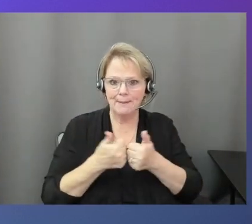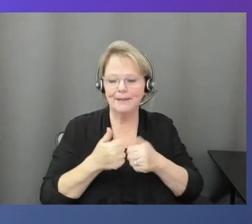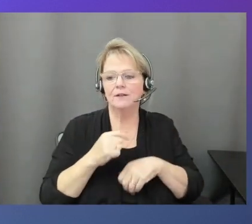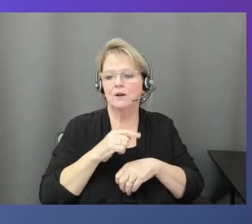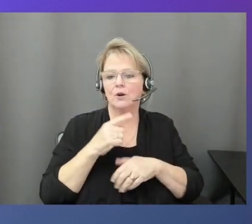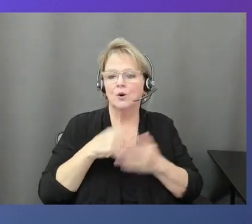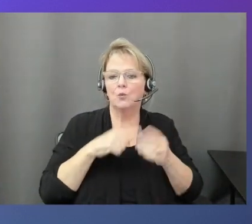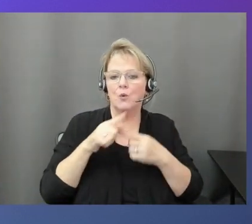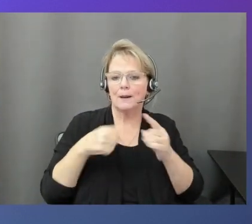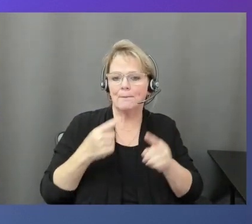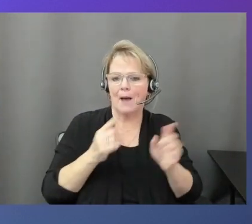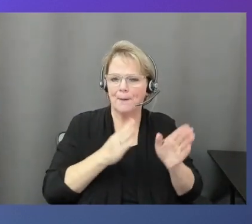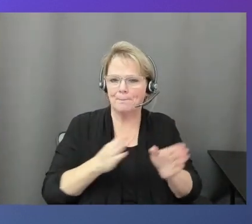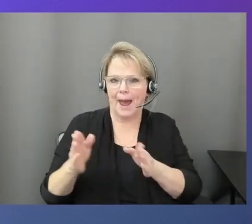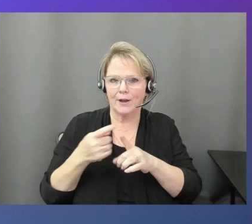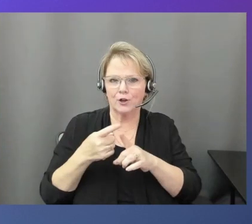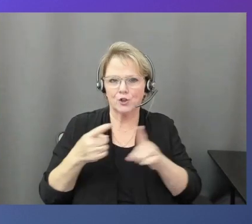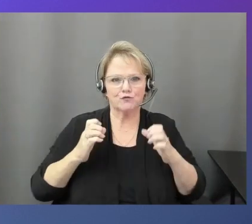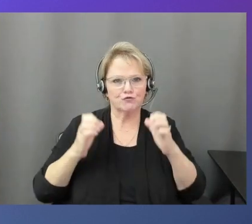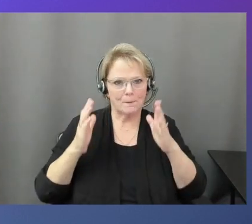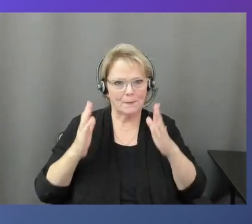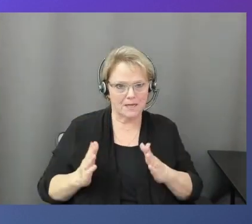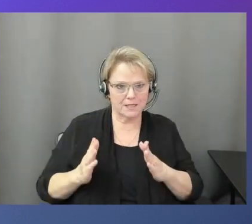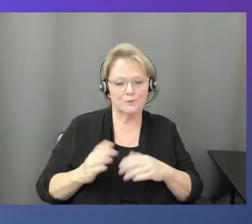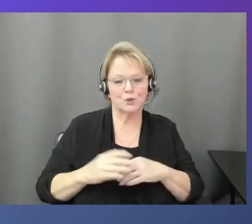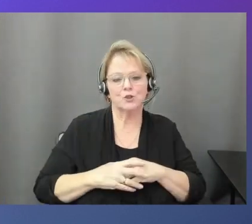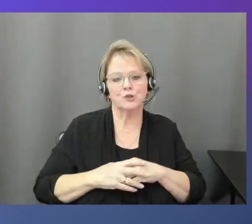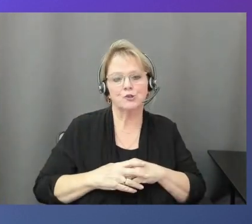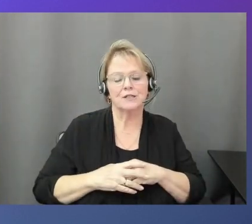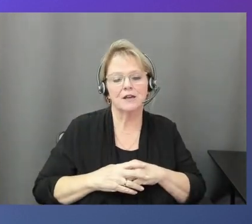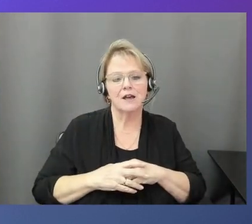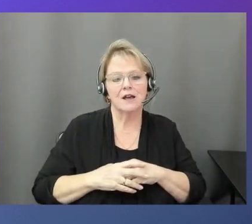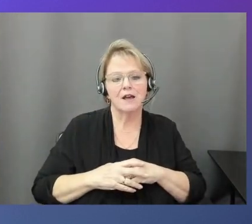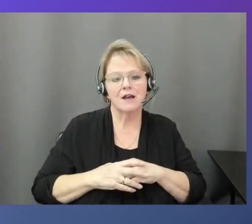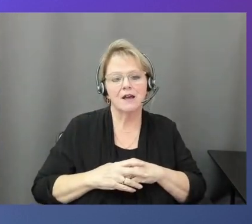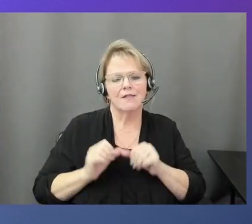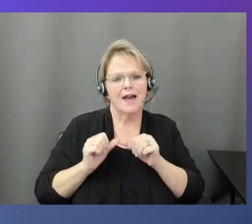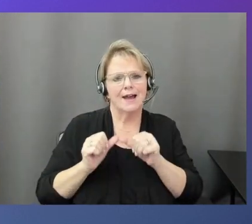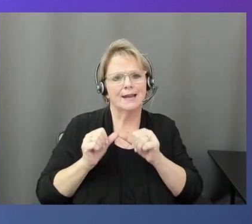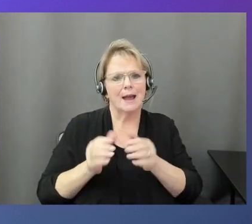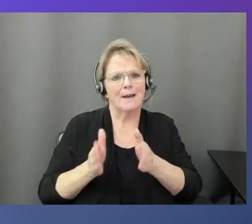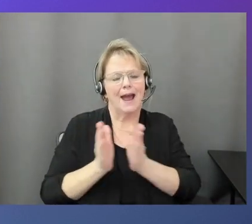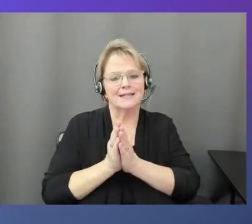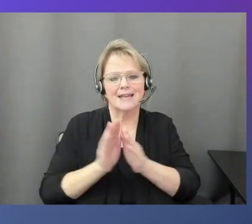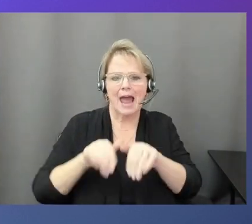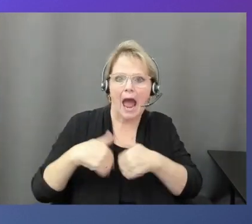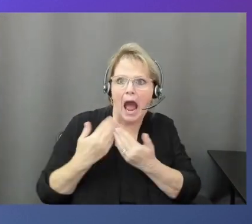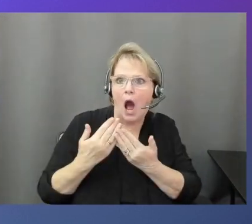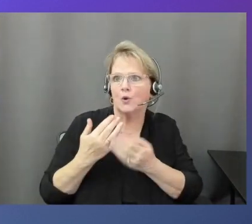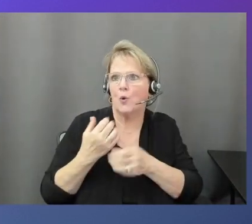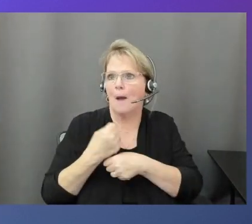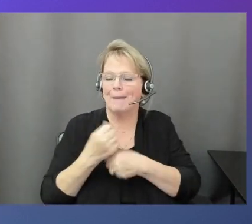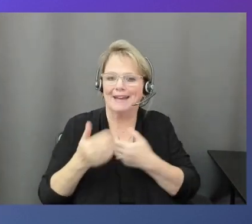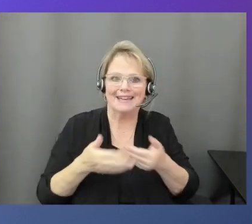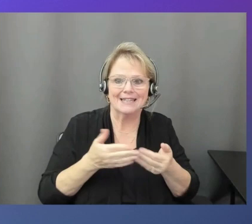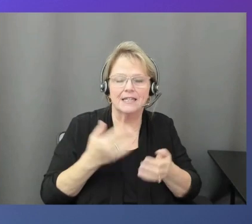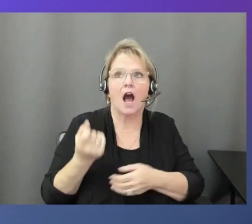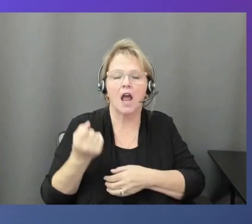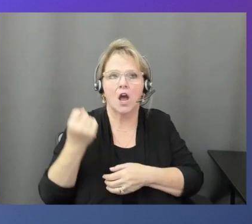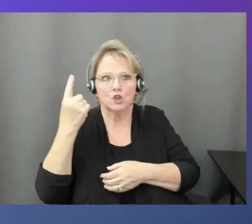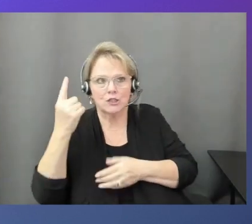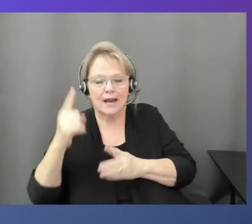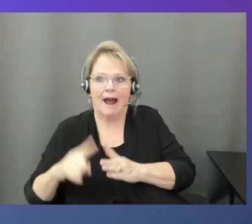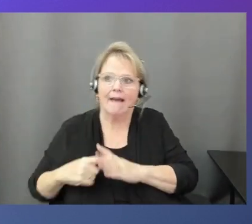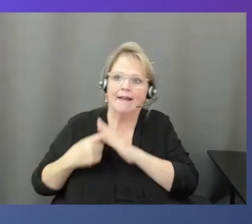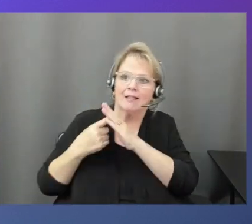from customers? Because customers kept asking questions around, how do I make it easy? I understand that I can launch a wavelength